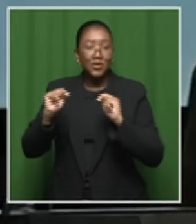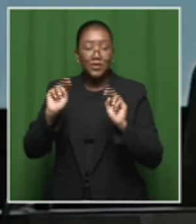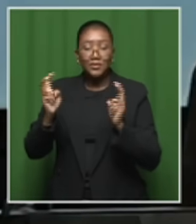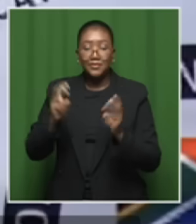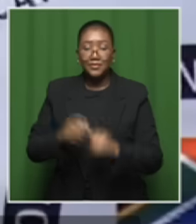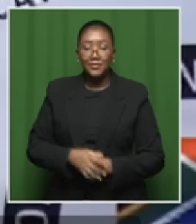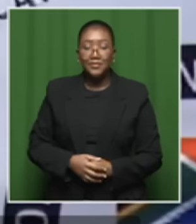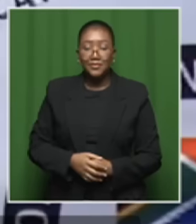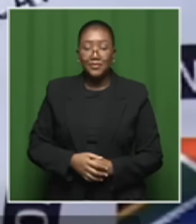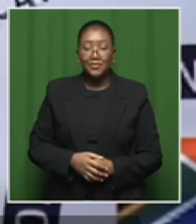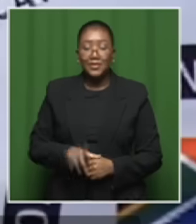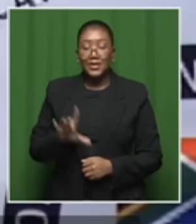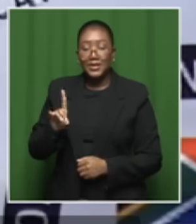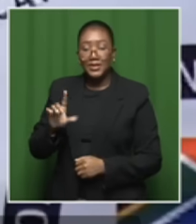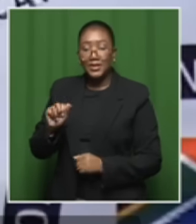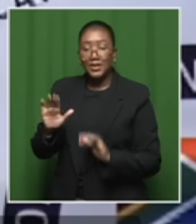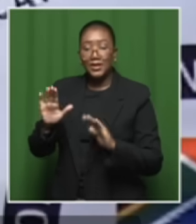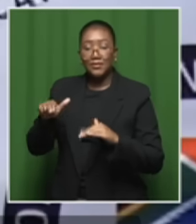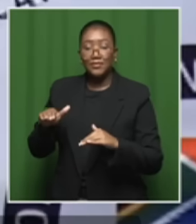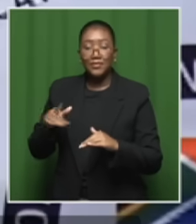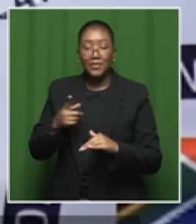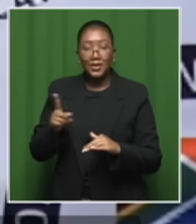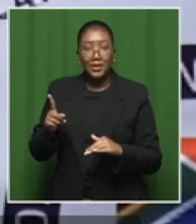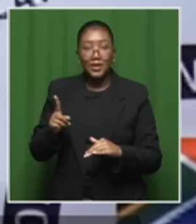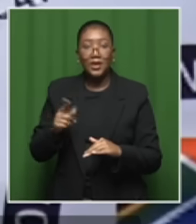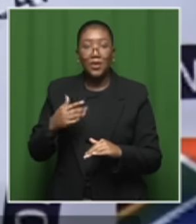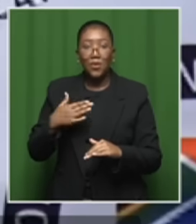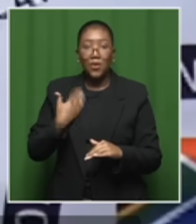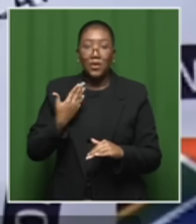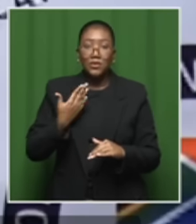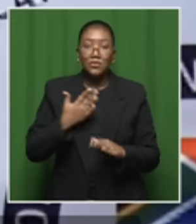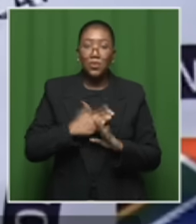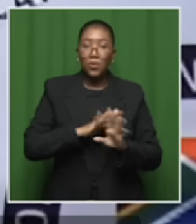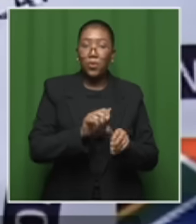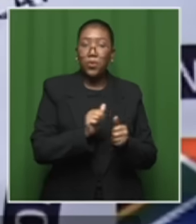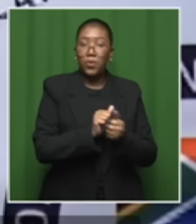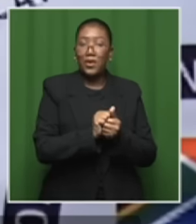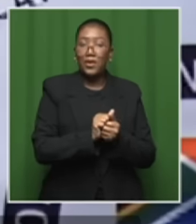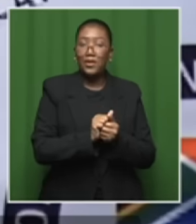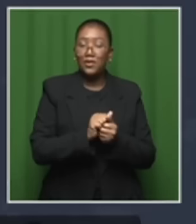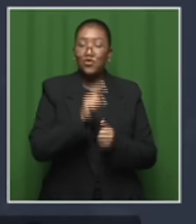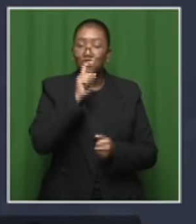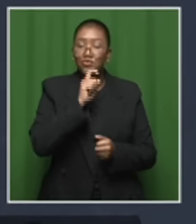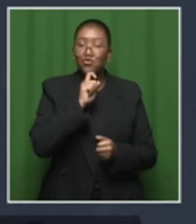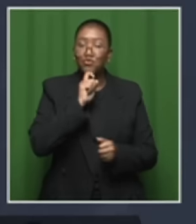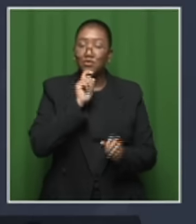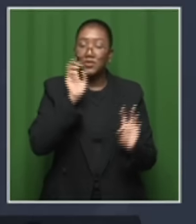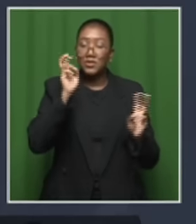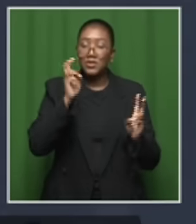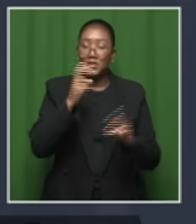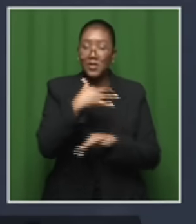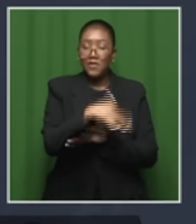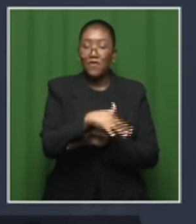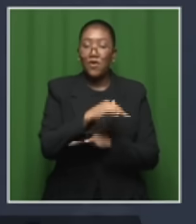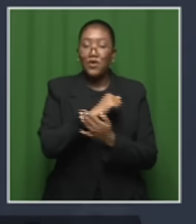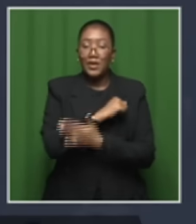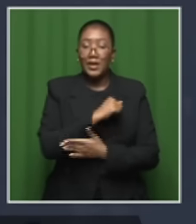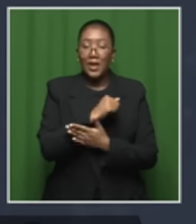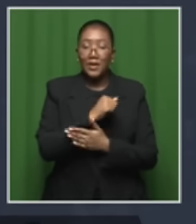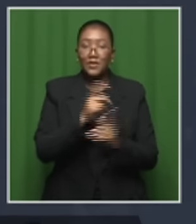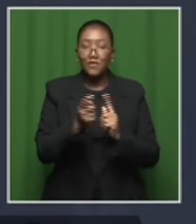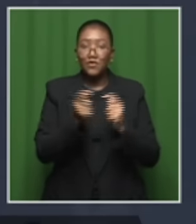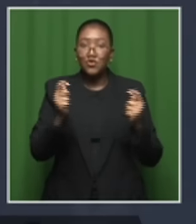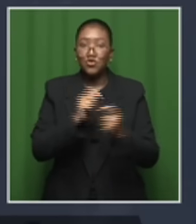DA has positioned itself as part of a right-wing nexus that wants to use a foreign state to effect changes to